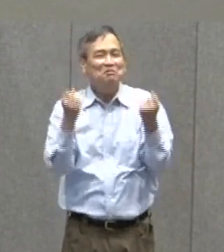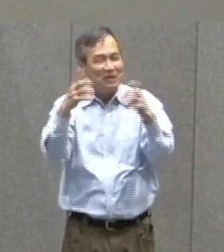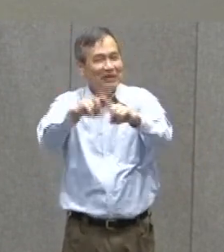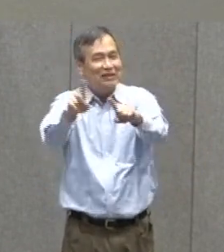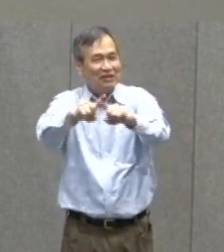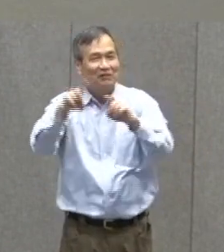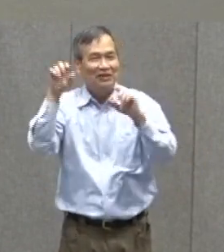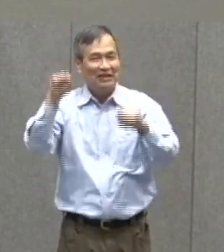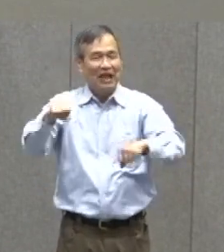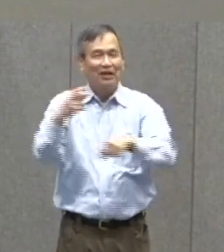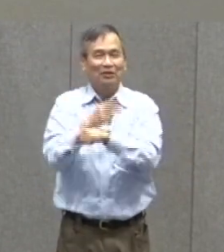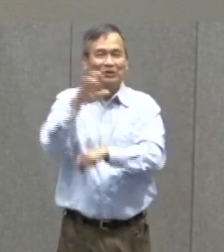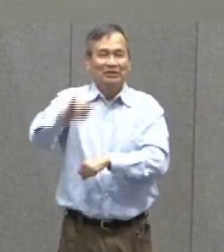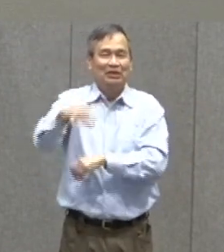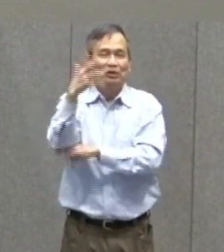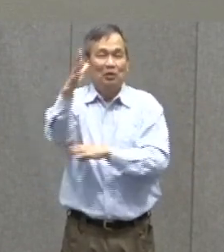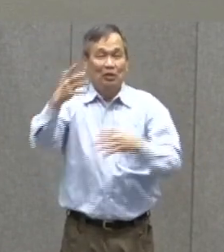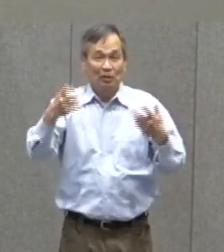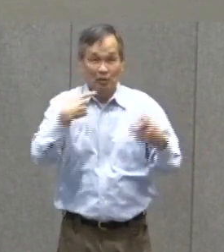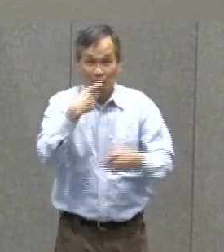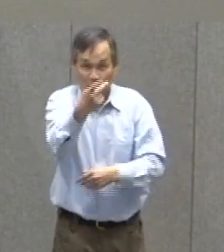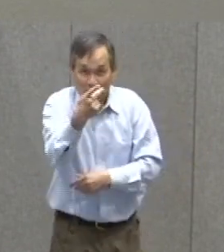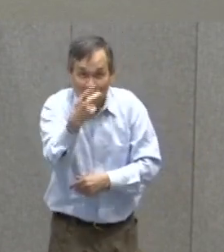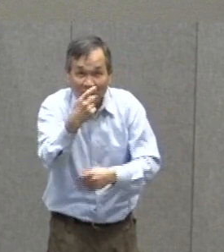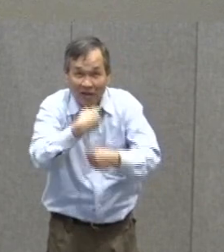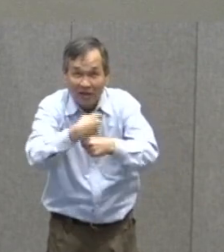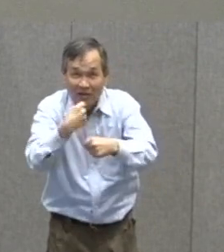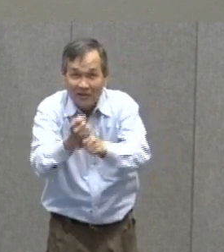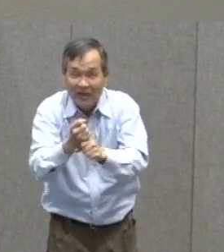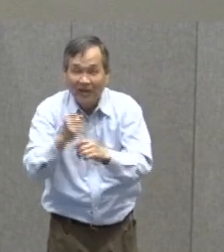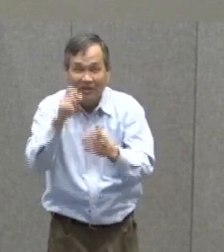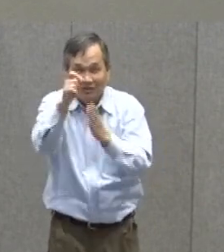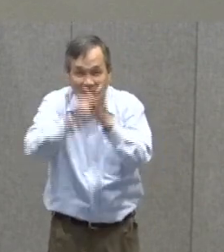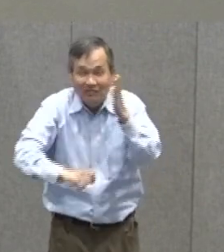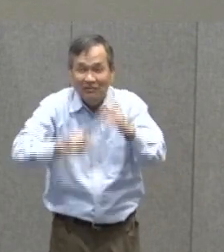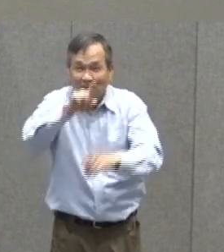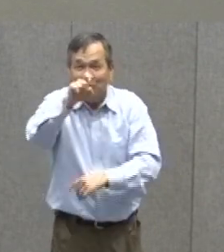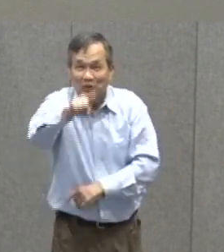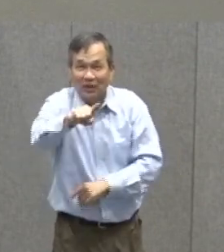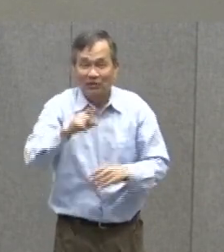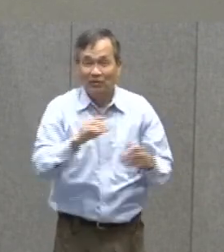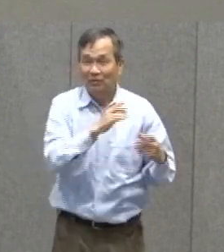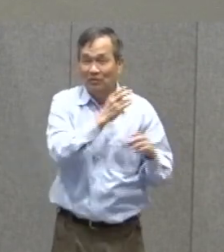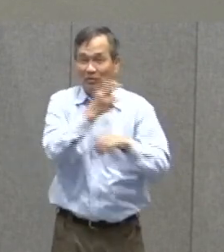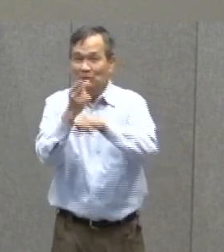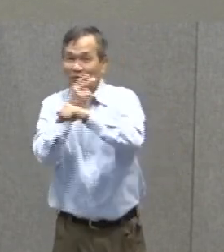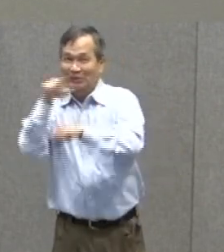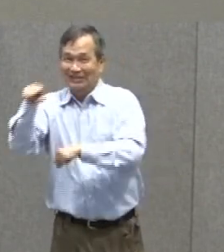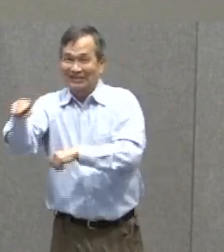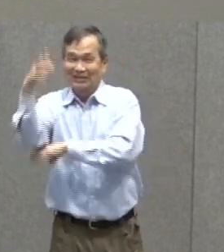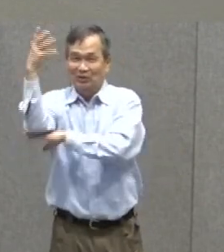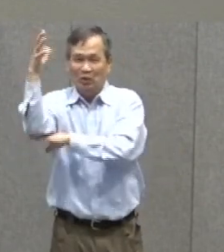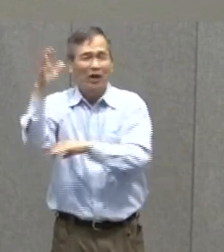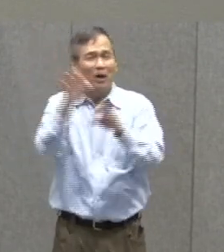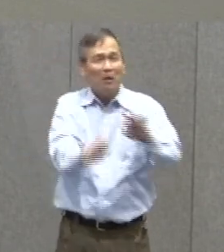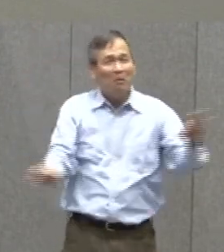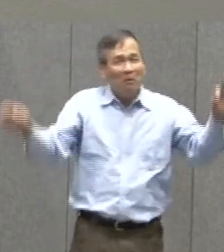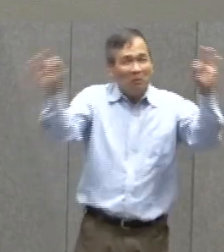use it today to write questions because I think it's very important. The types of questions that you develop,